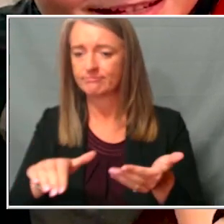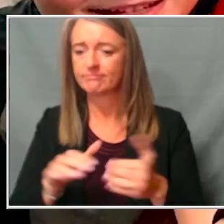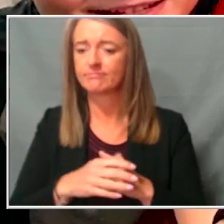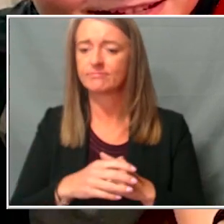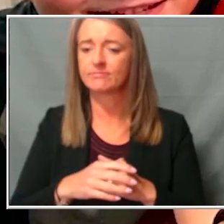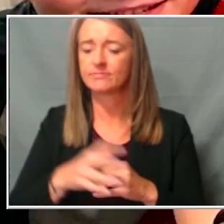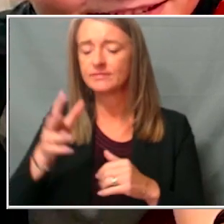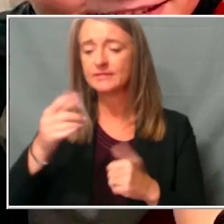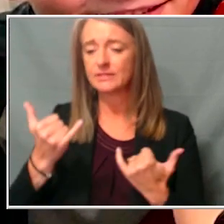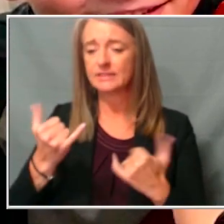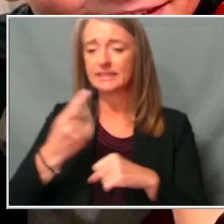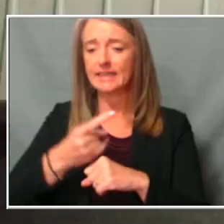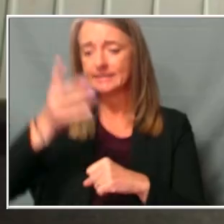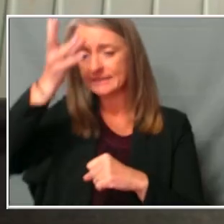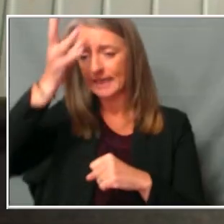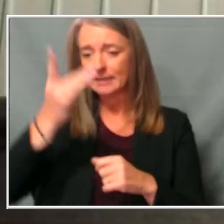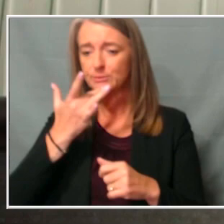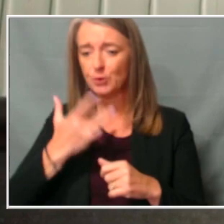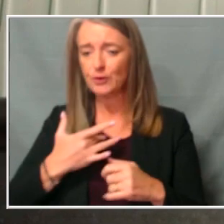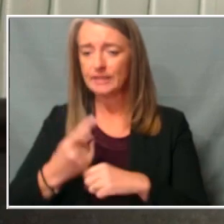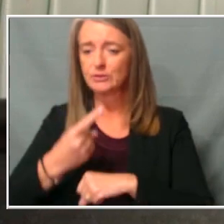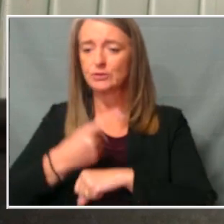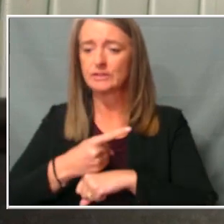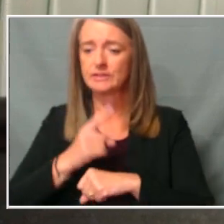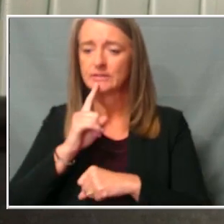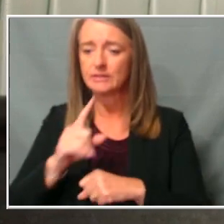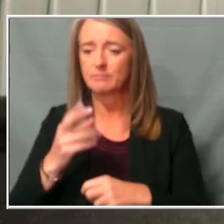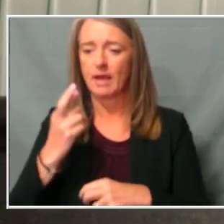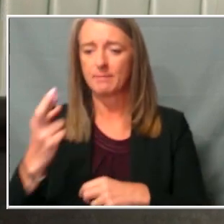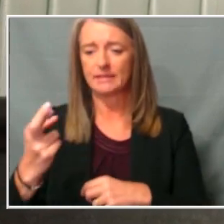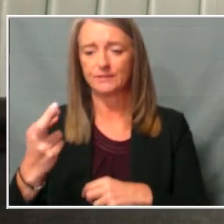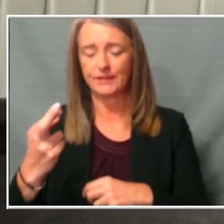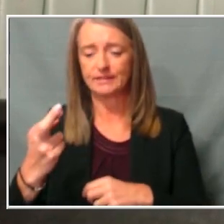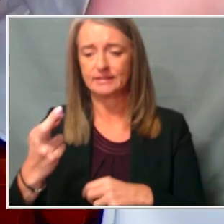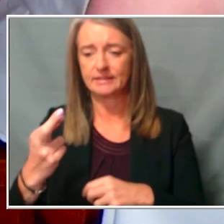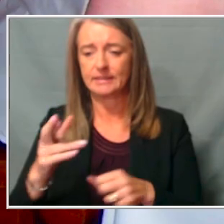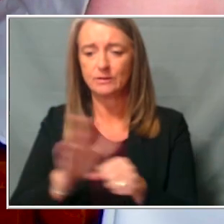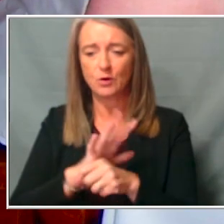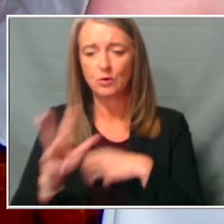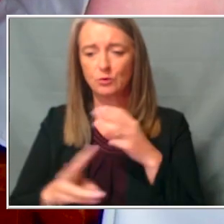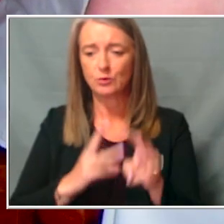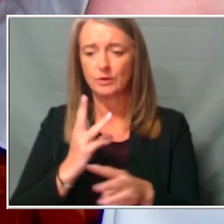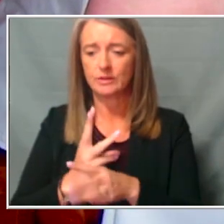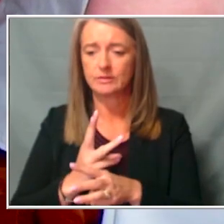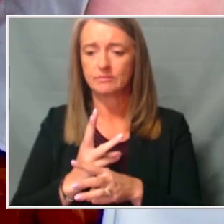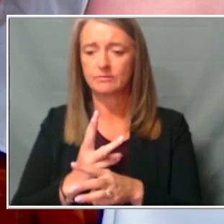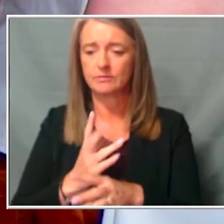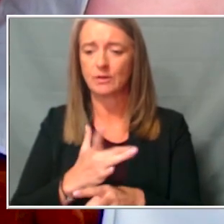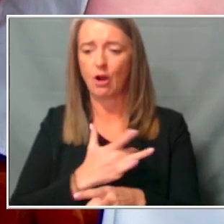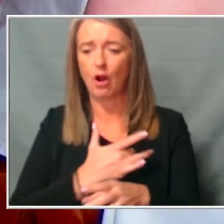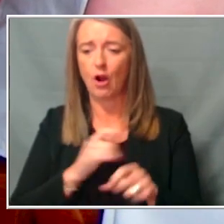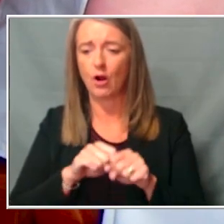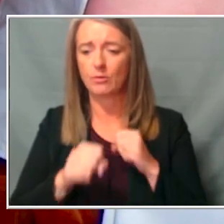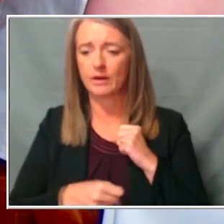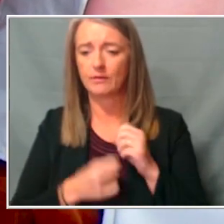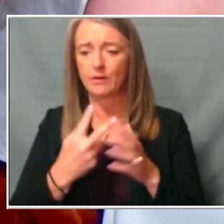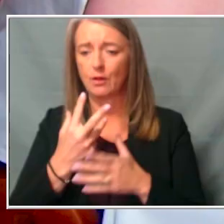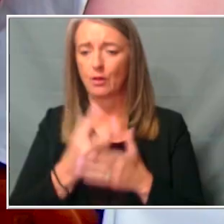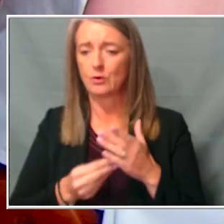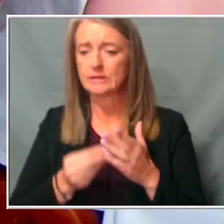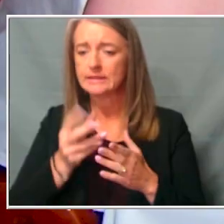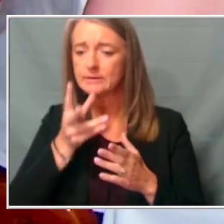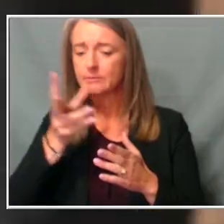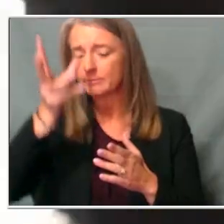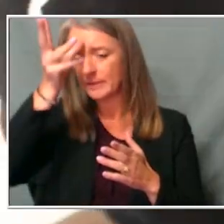dad's birthday today, and he was my best friend in the entire world. Reeling from the heartbreak of losing her parents, Michelle